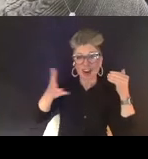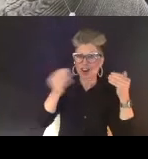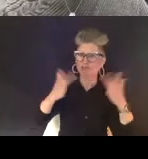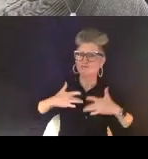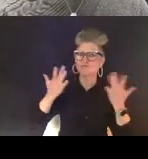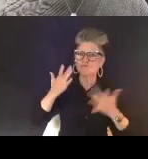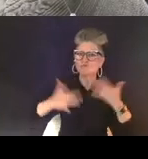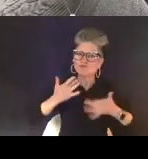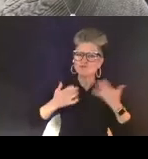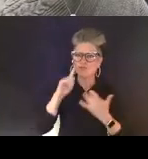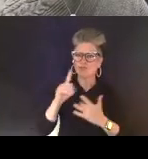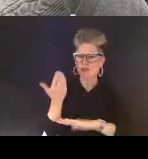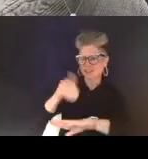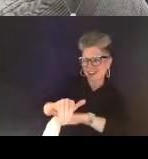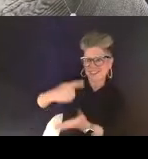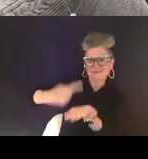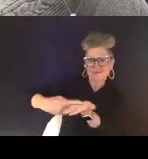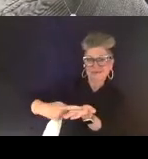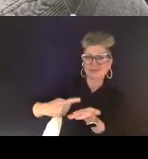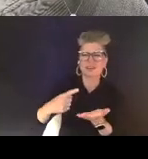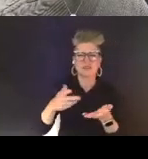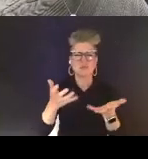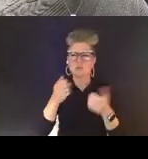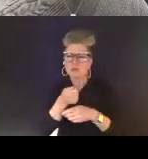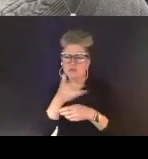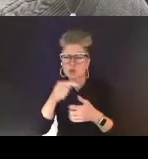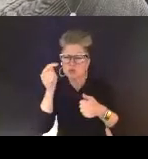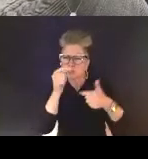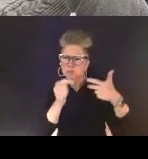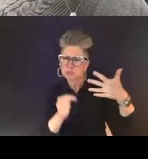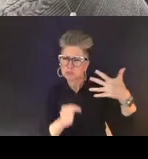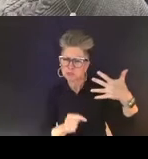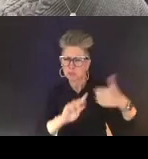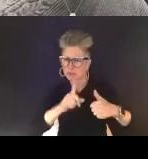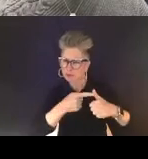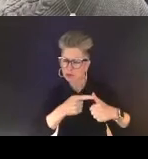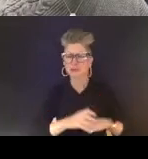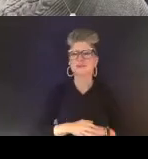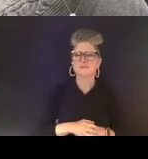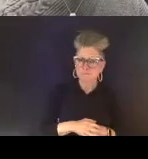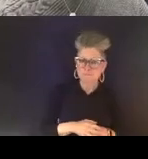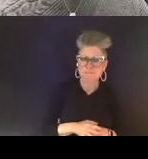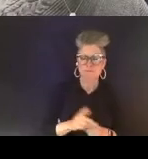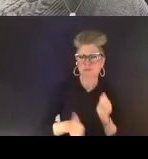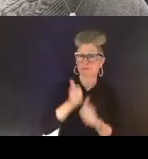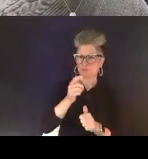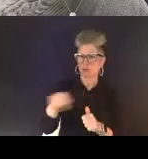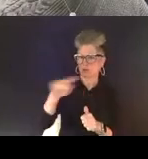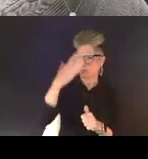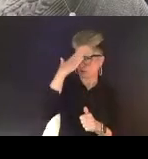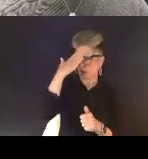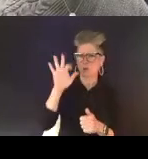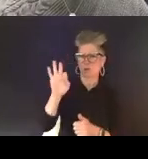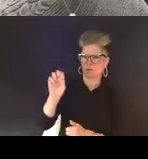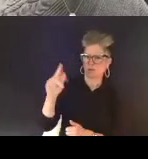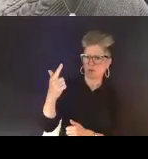for the evening of discussion. Let me just do a couple of bits of housekeeping. So I think most of you know who Forge is and what